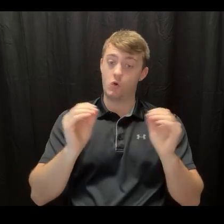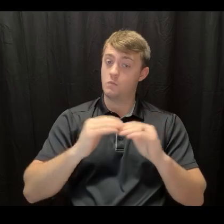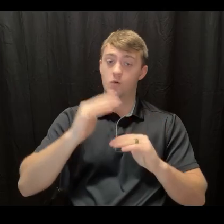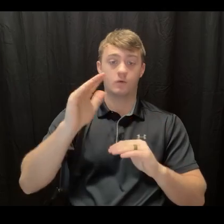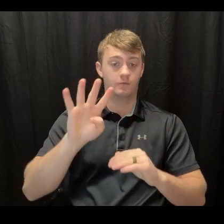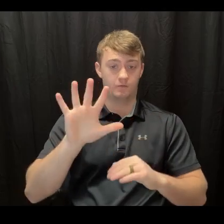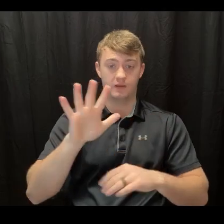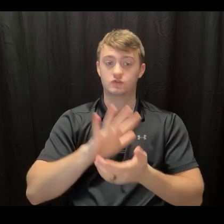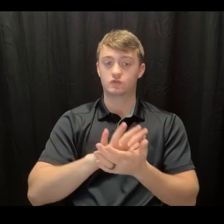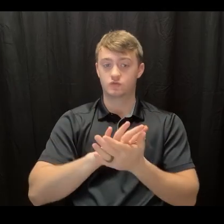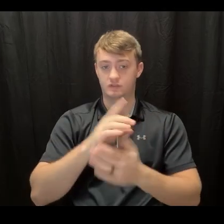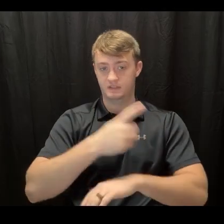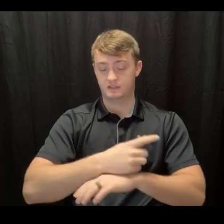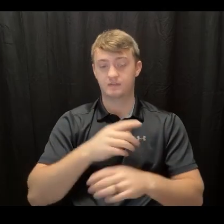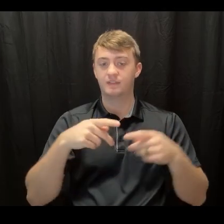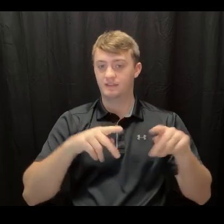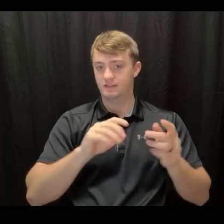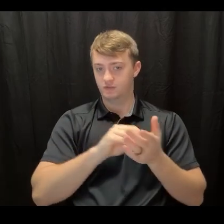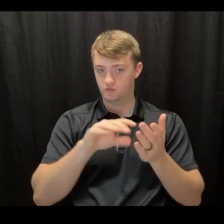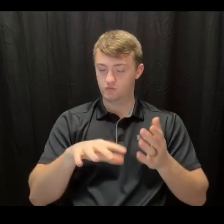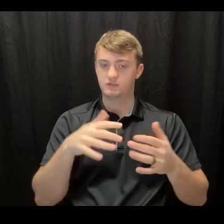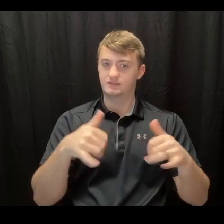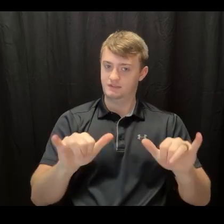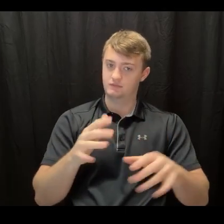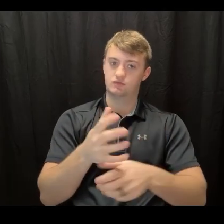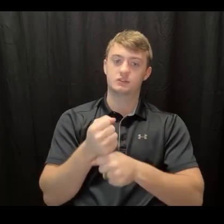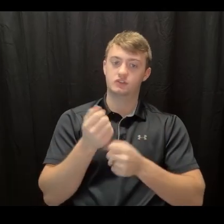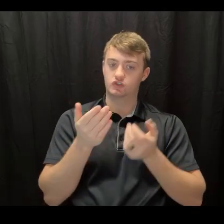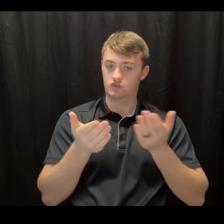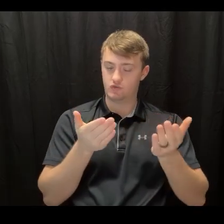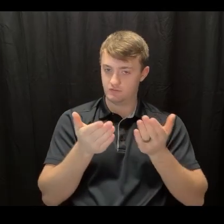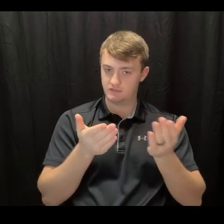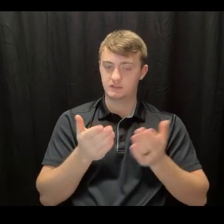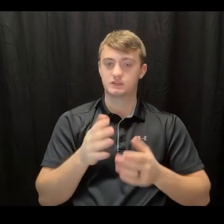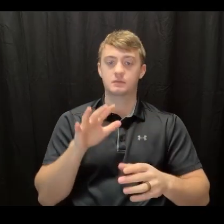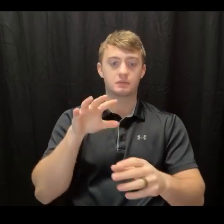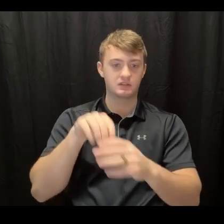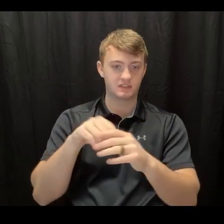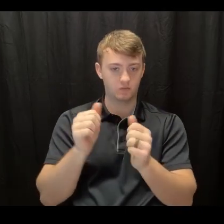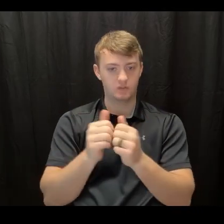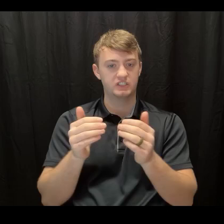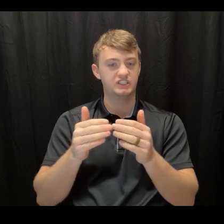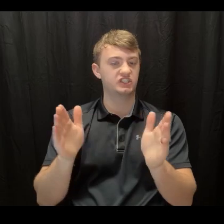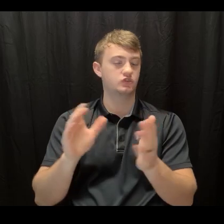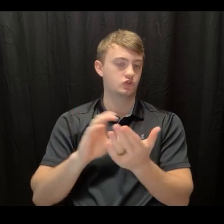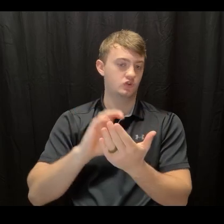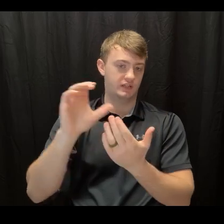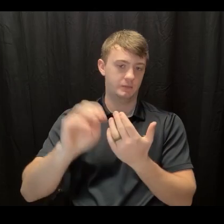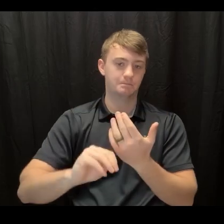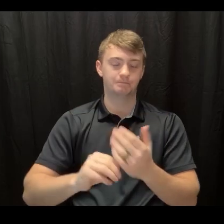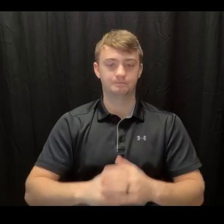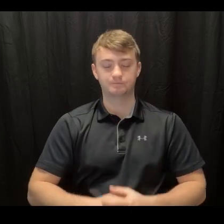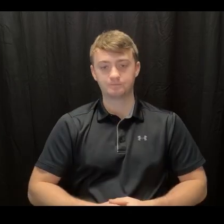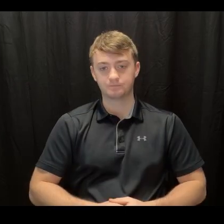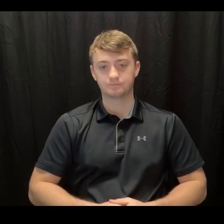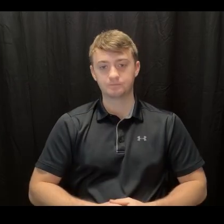45 school days. This allows the student to continue to receive services to participate in the general